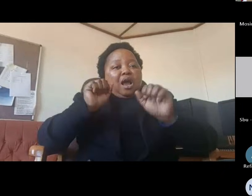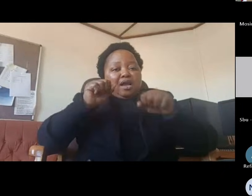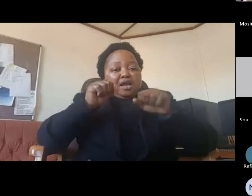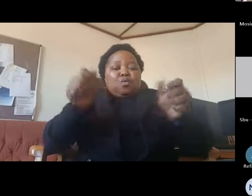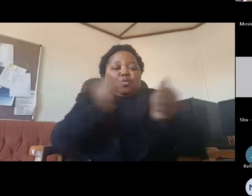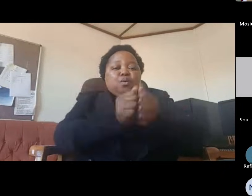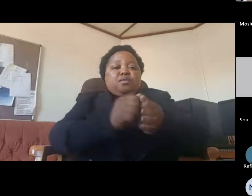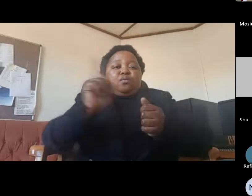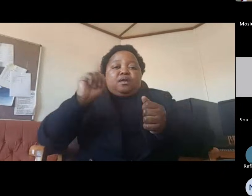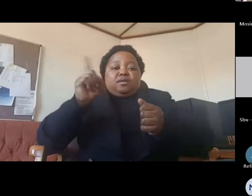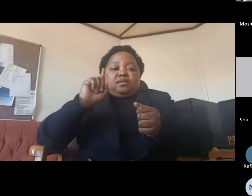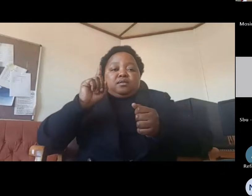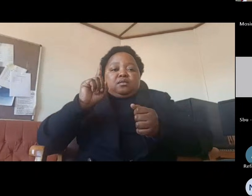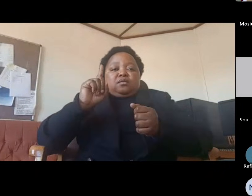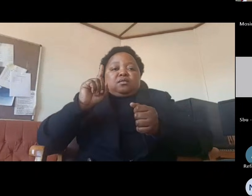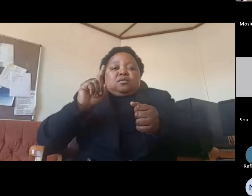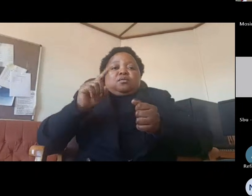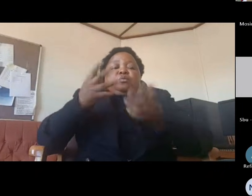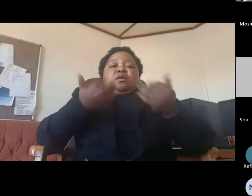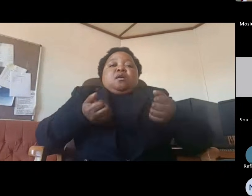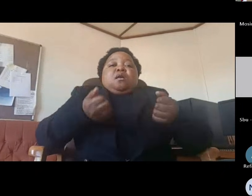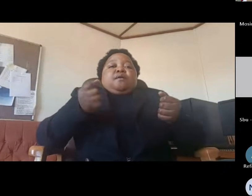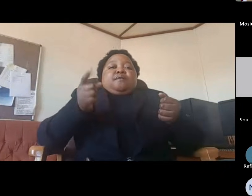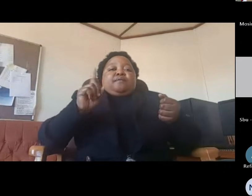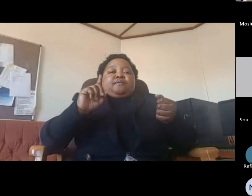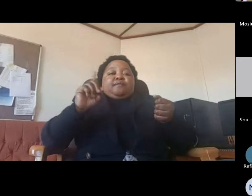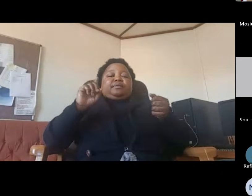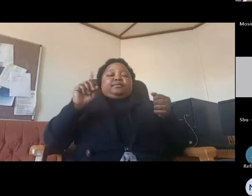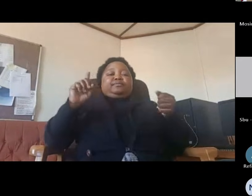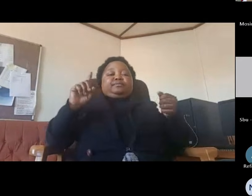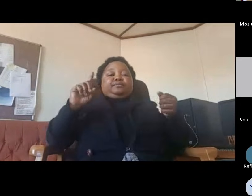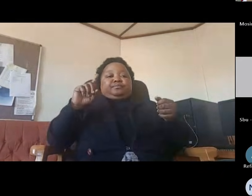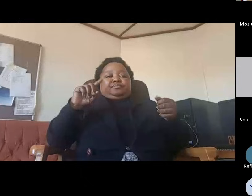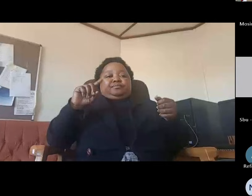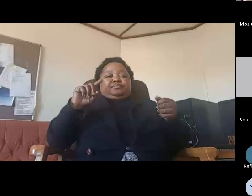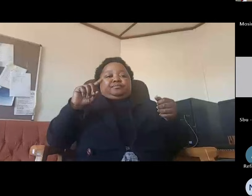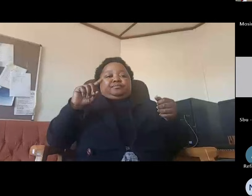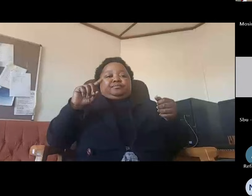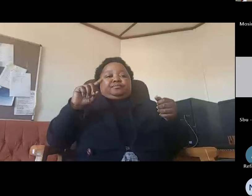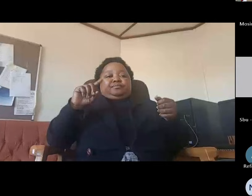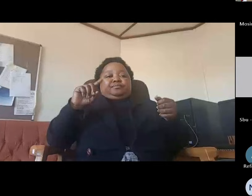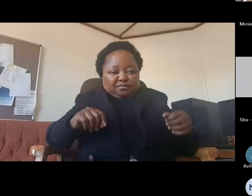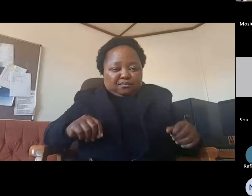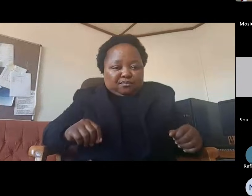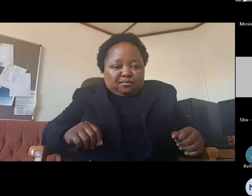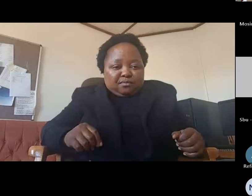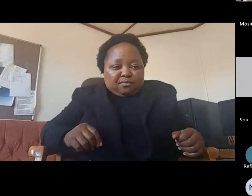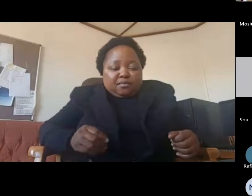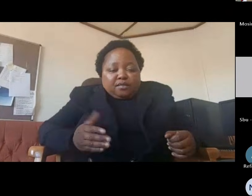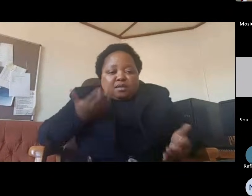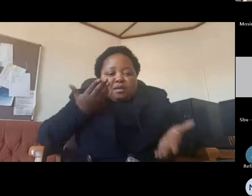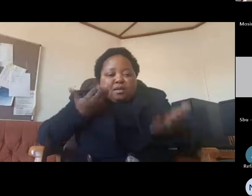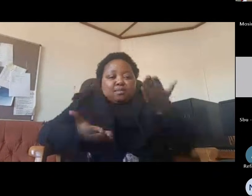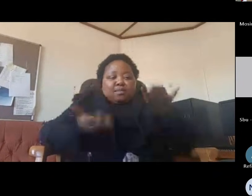these protocols in place, and they may well be,